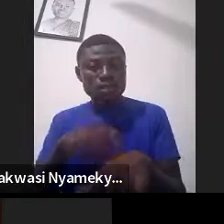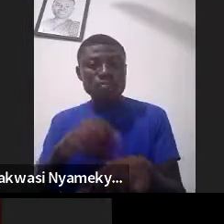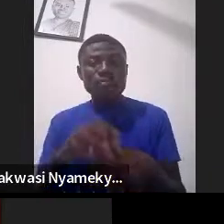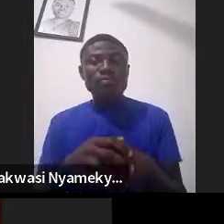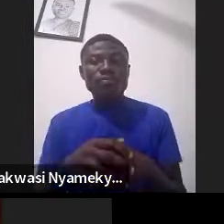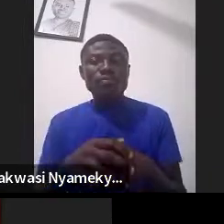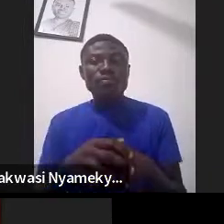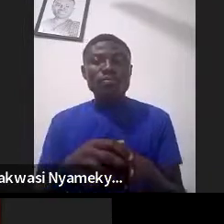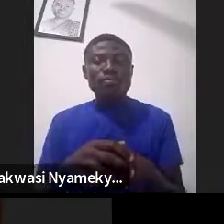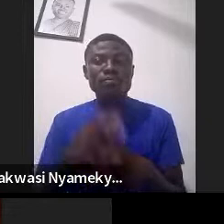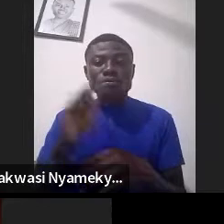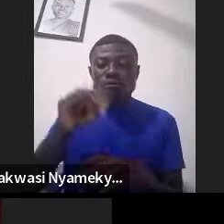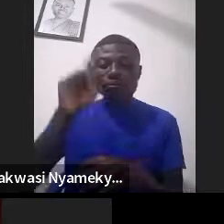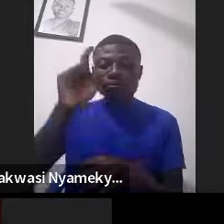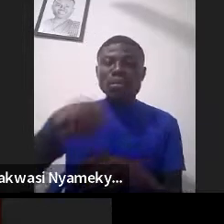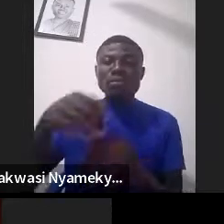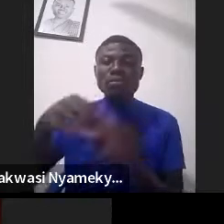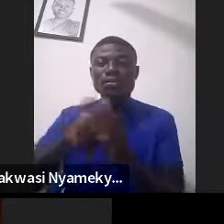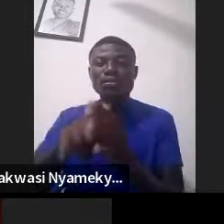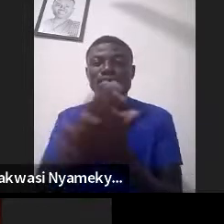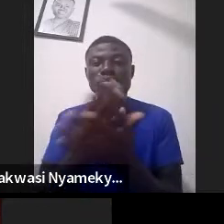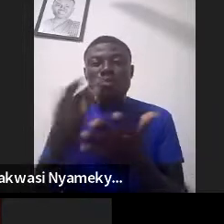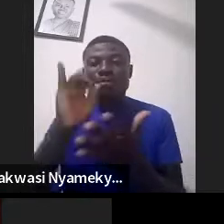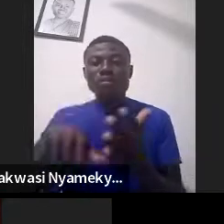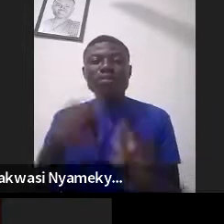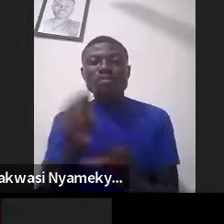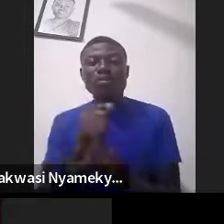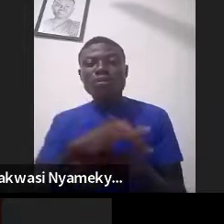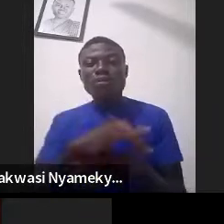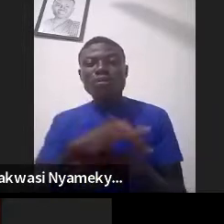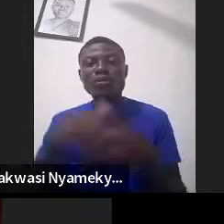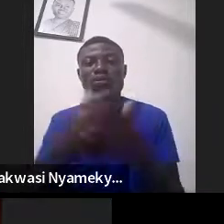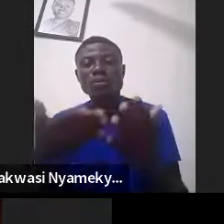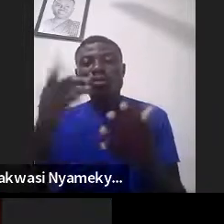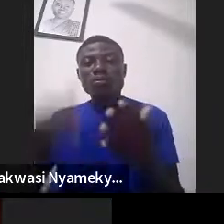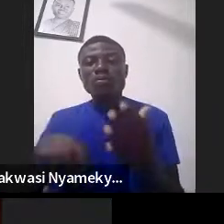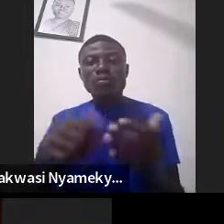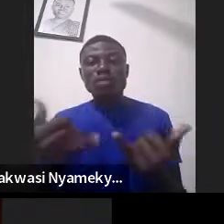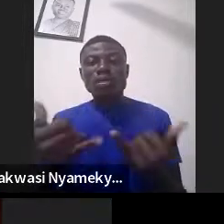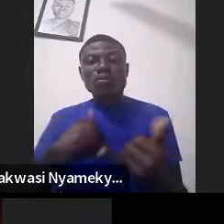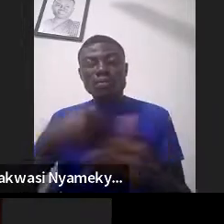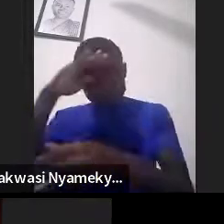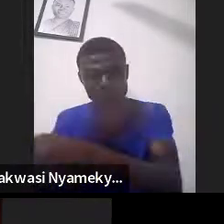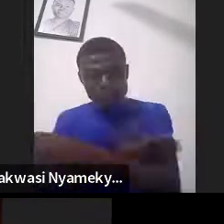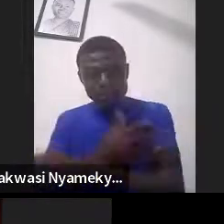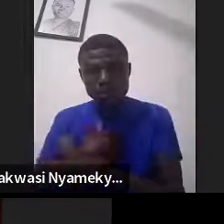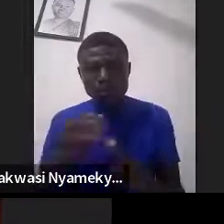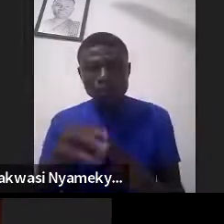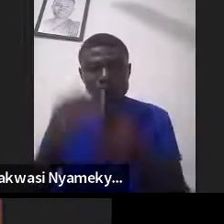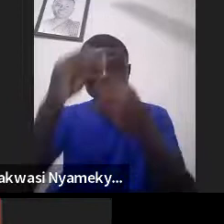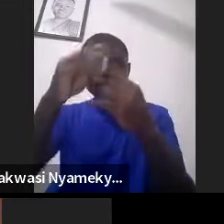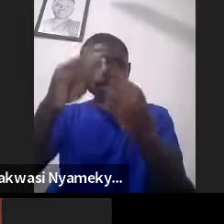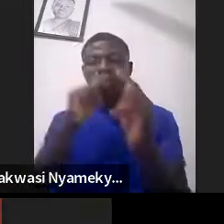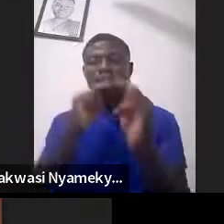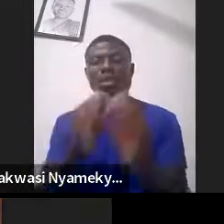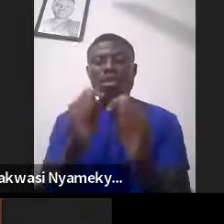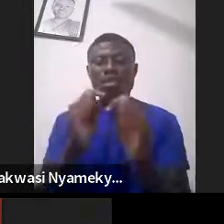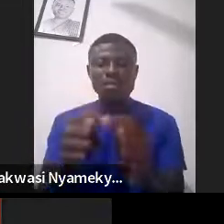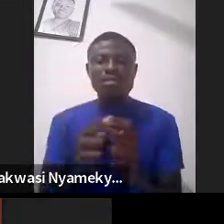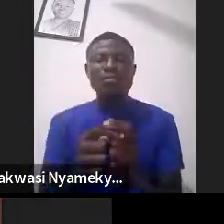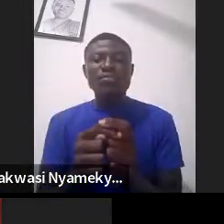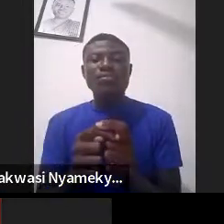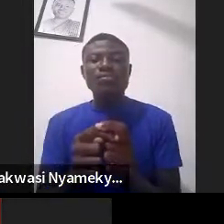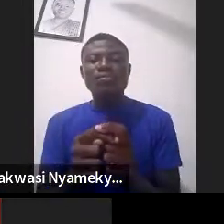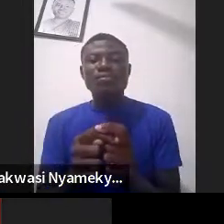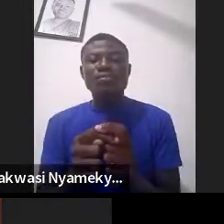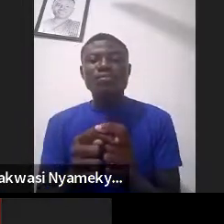to find something that they're good at. Now, my son has obviously a unique talent, but